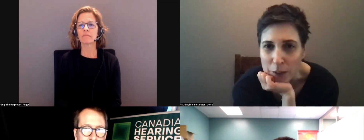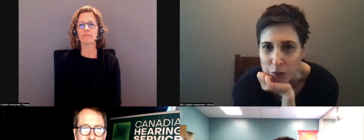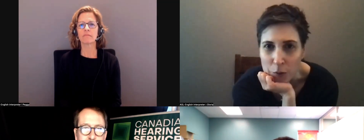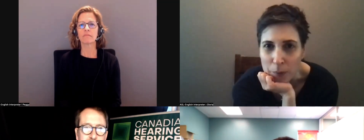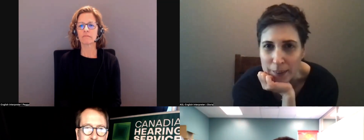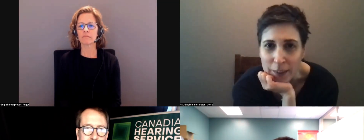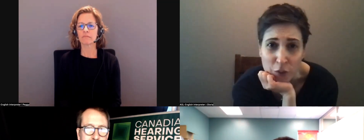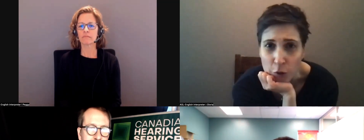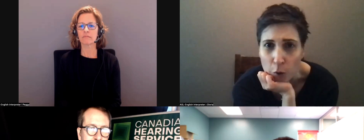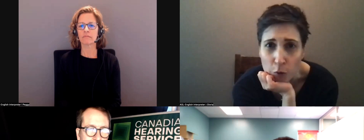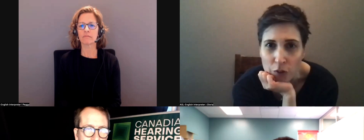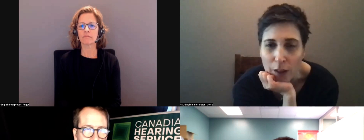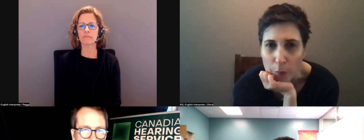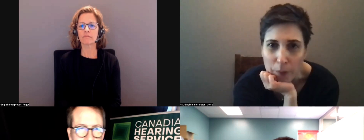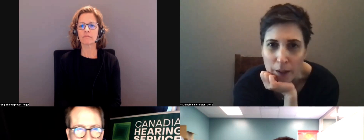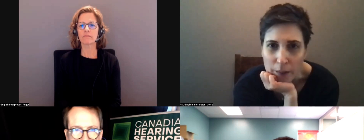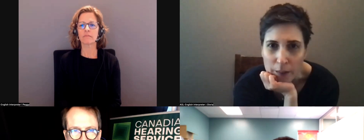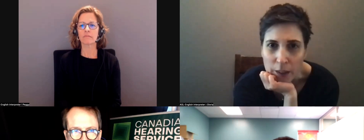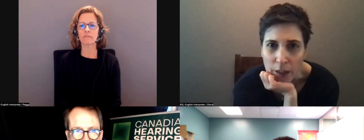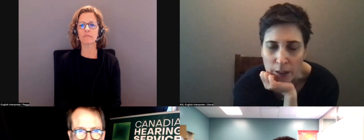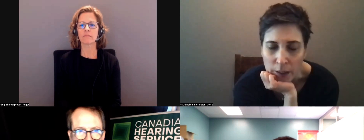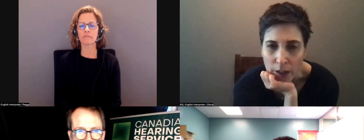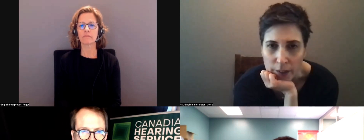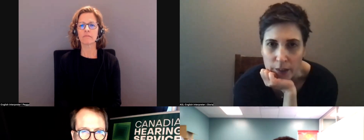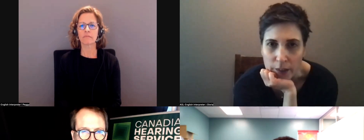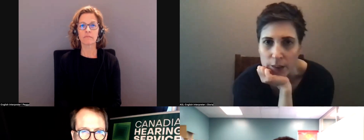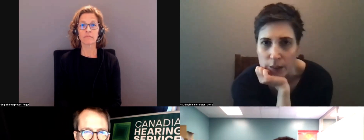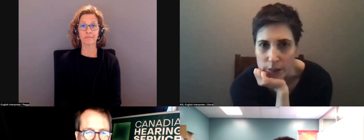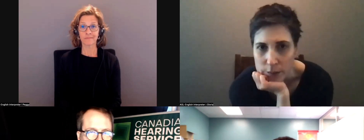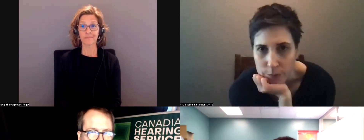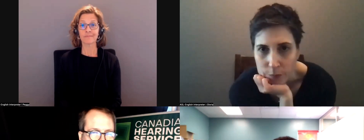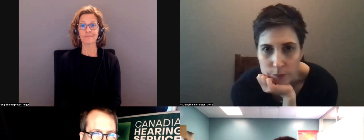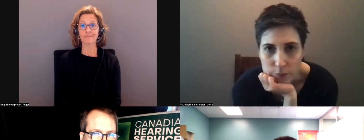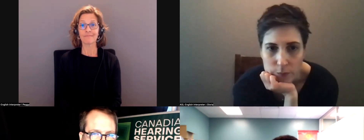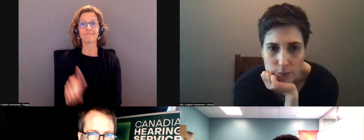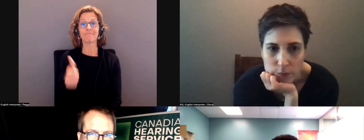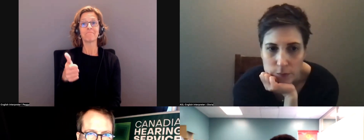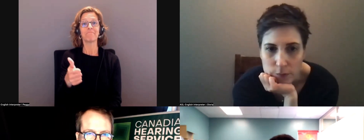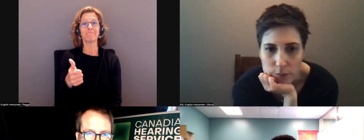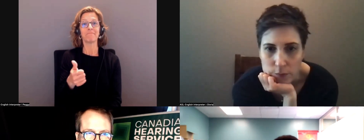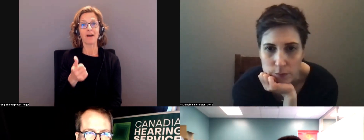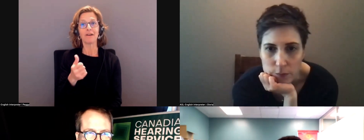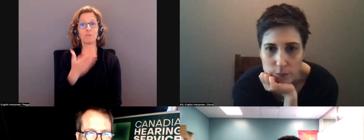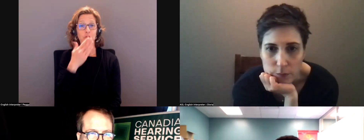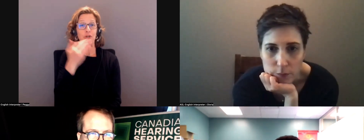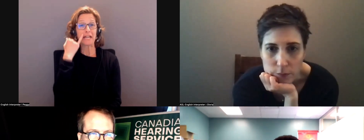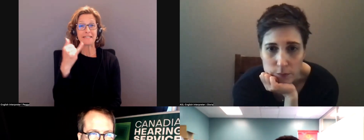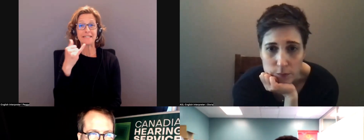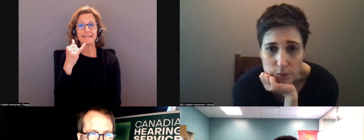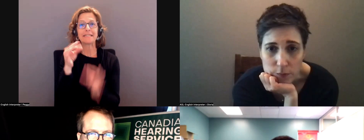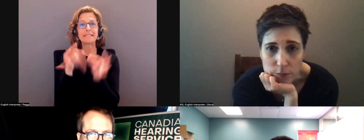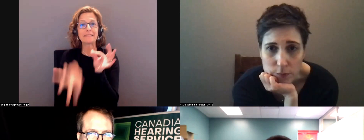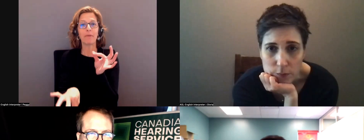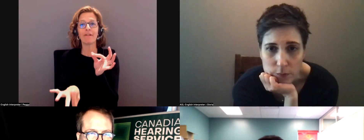have registered by yes or no's, that would be, I think, a neat idea. Oh, that's a really good idea. Yeah.